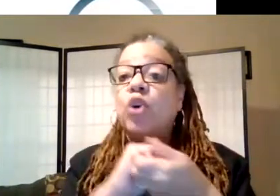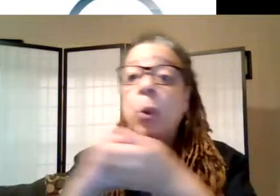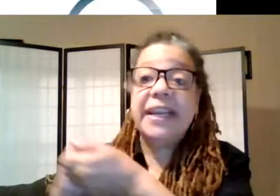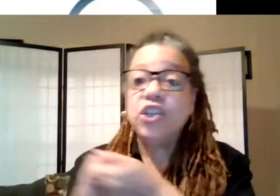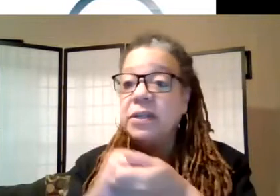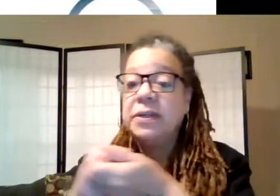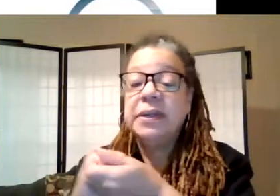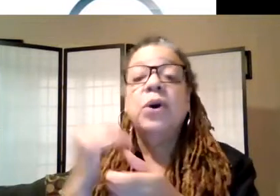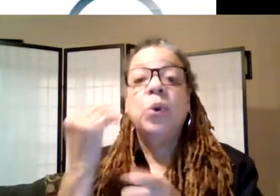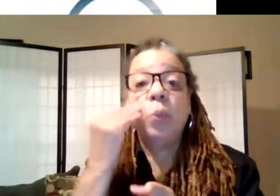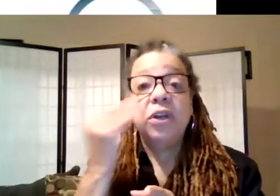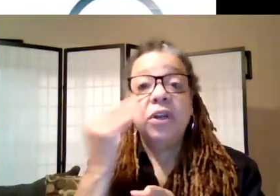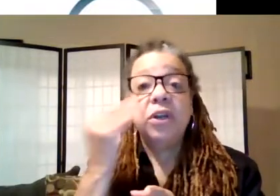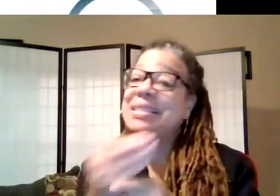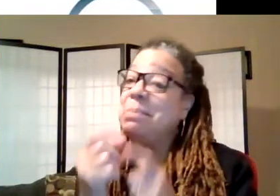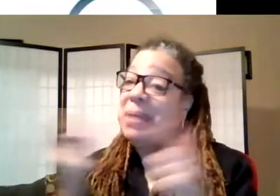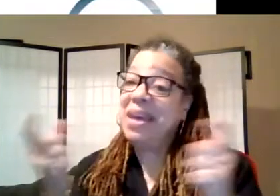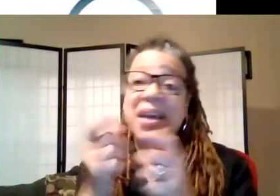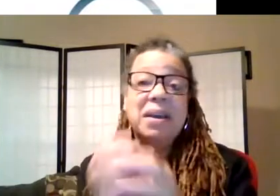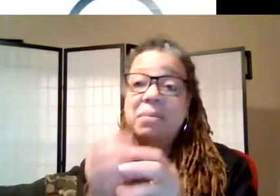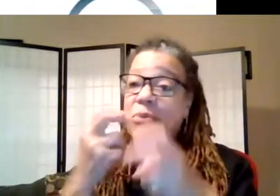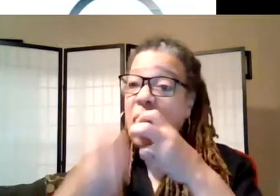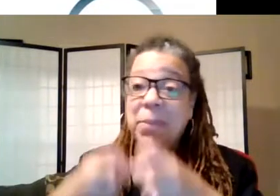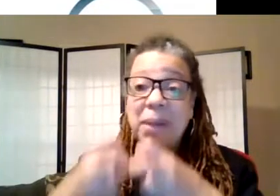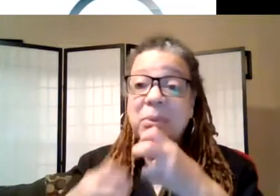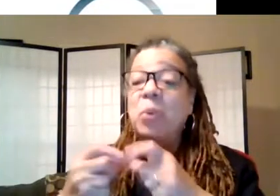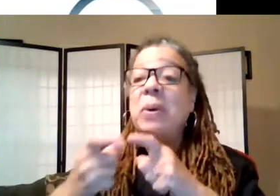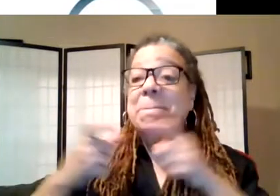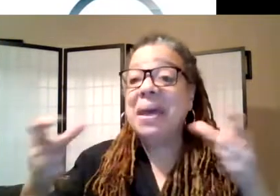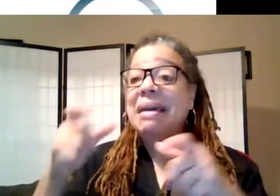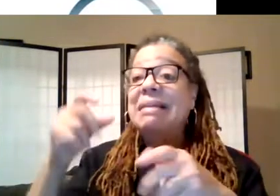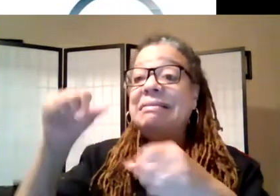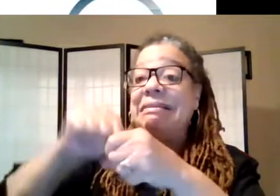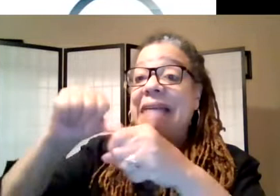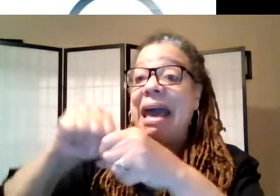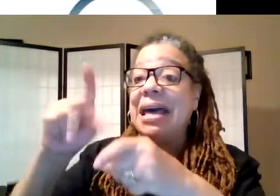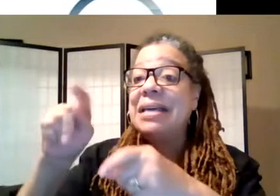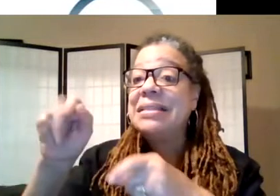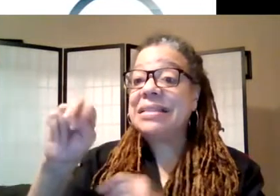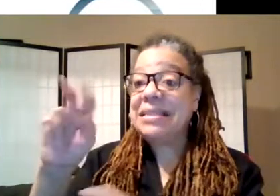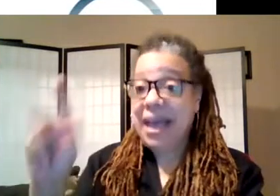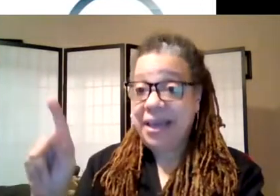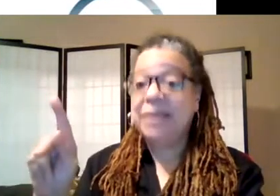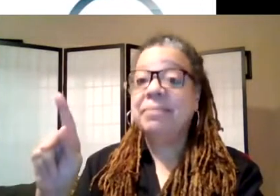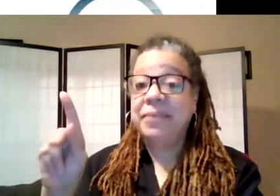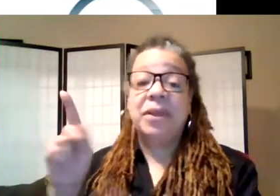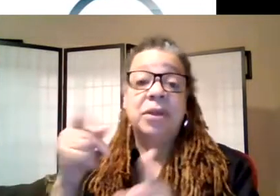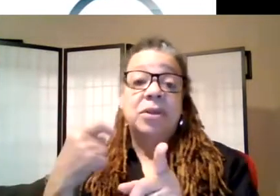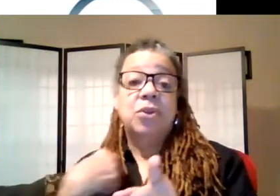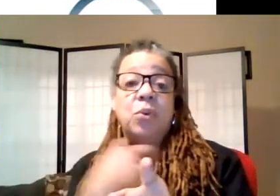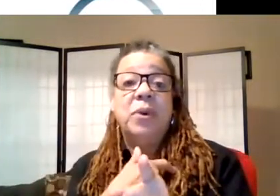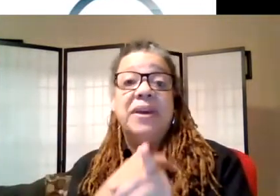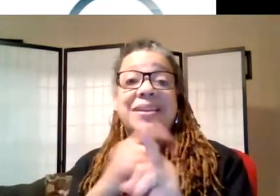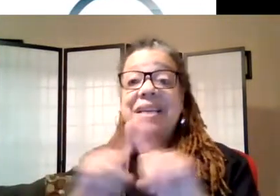climate change is a big problem, and a big problem requires a big tent, right? And this is where we excelled, and this is where we differ from